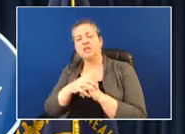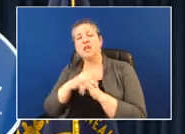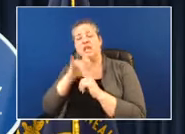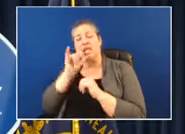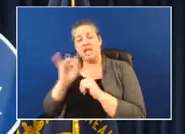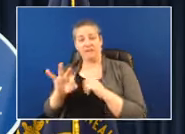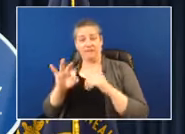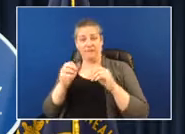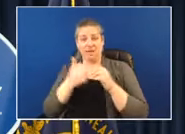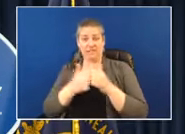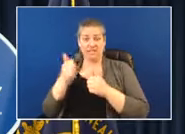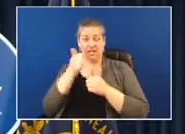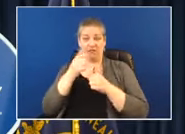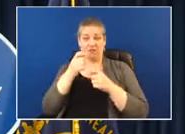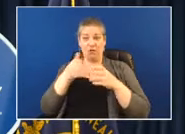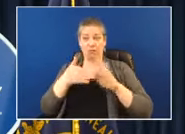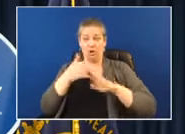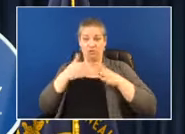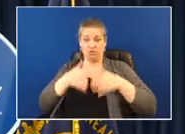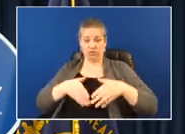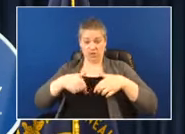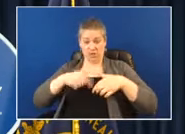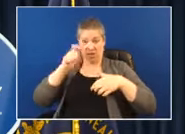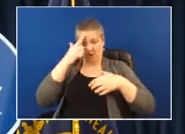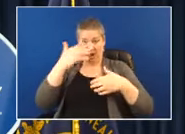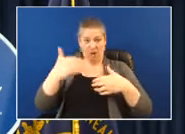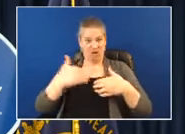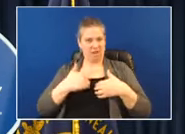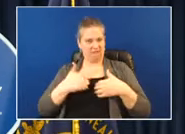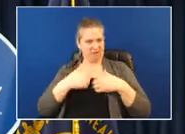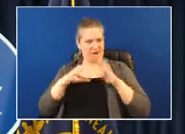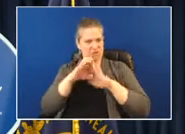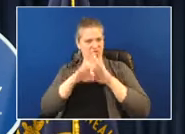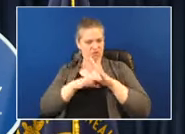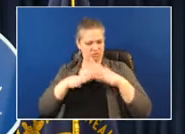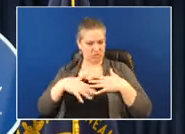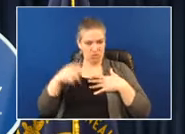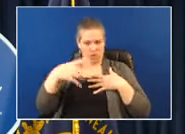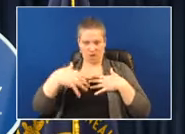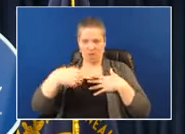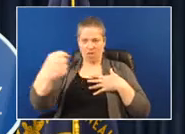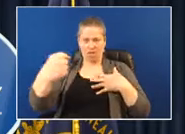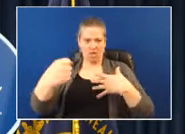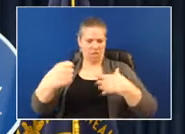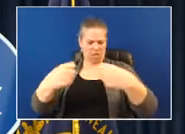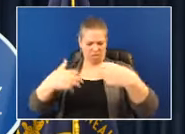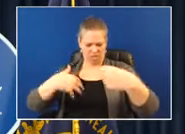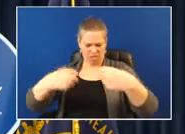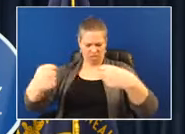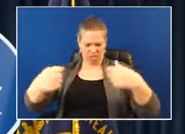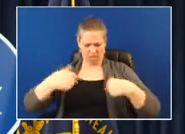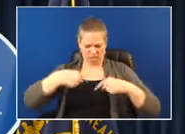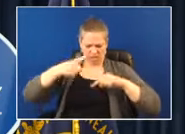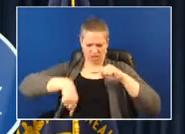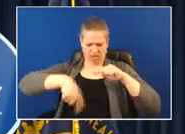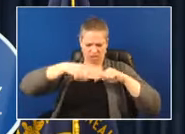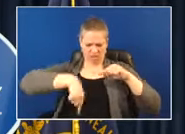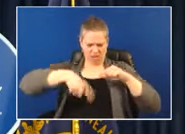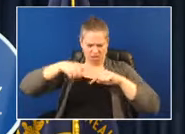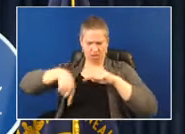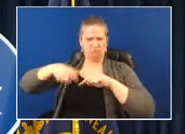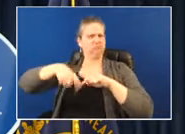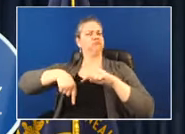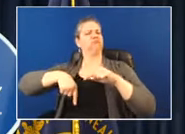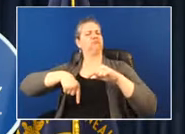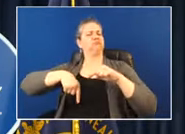governor or having a majority of appointments on something, you no longer have the ability, you no longer have the constitutional